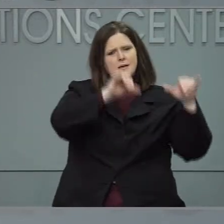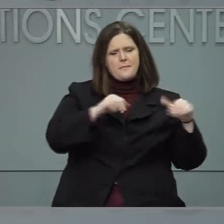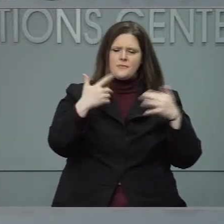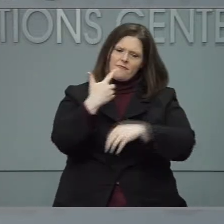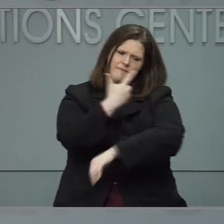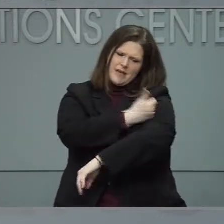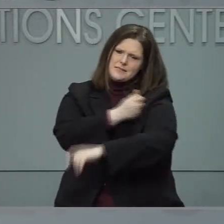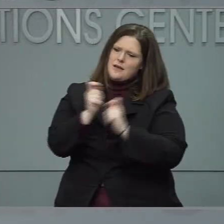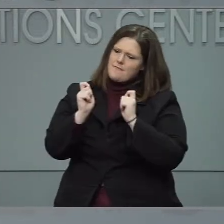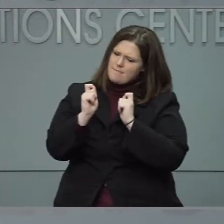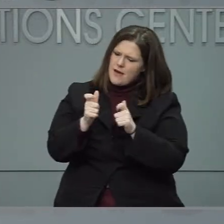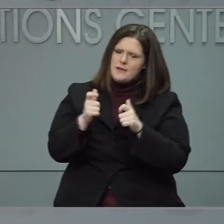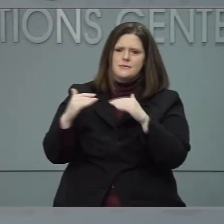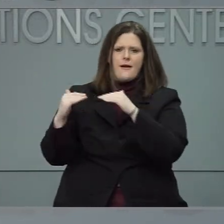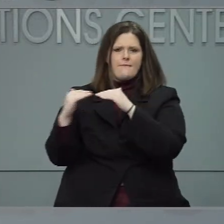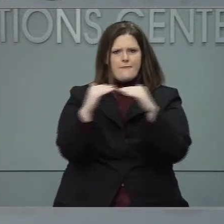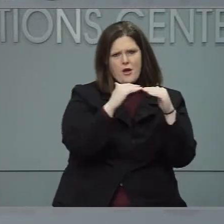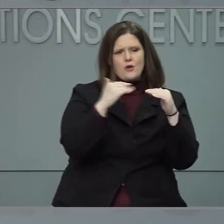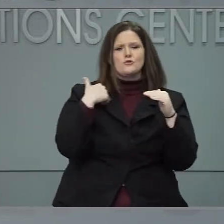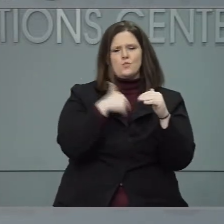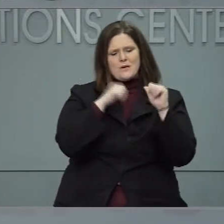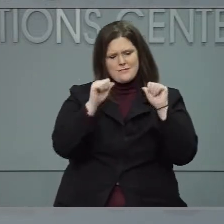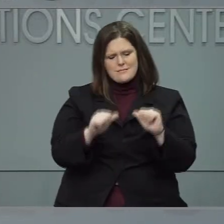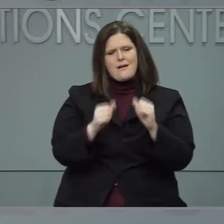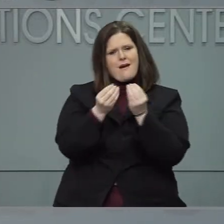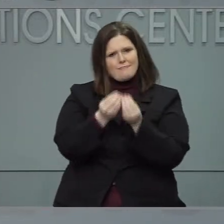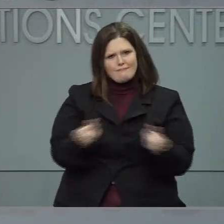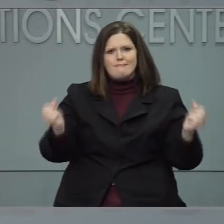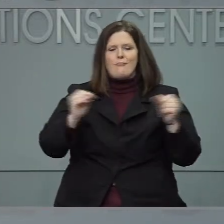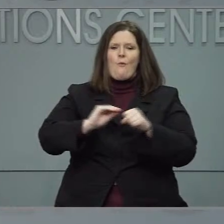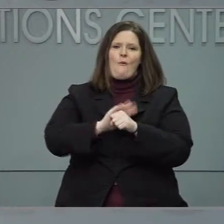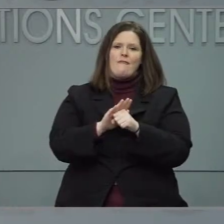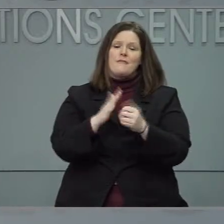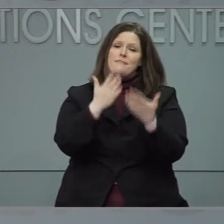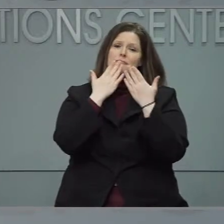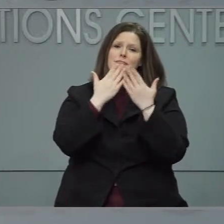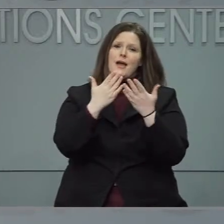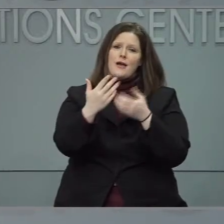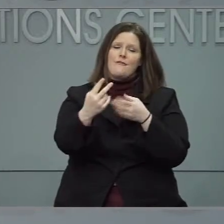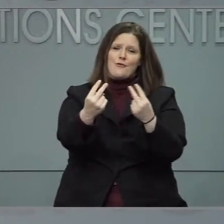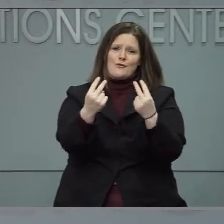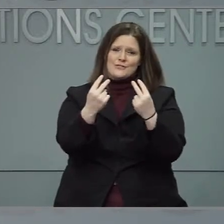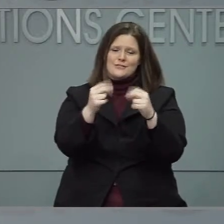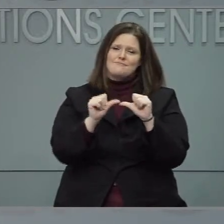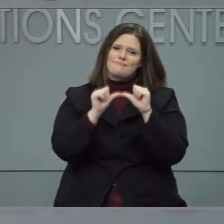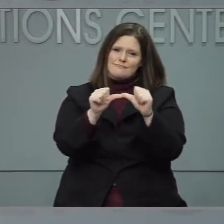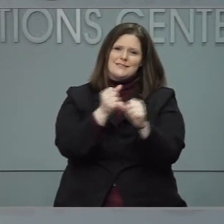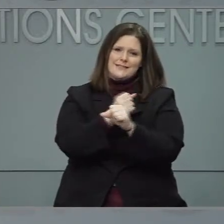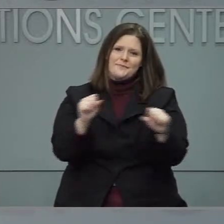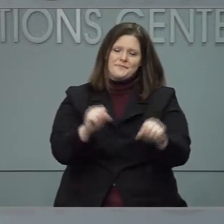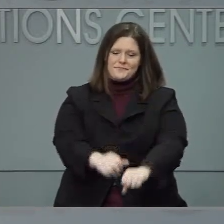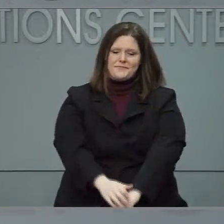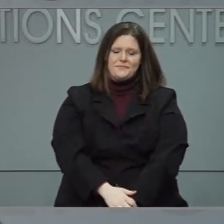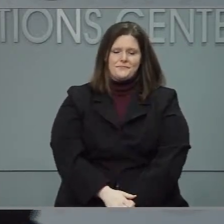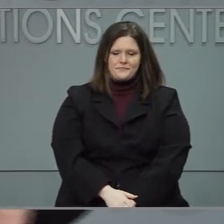possible so that we can turn the corner on this pandemic. Thank you all for joining us, and stay safe out there.